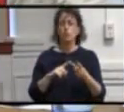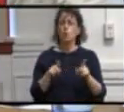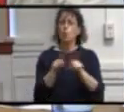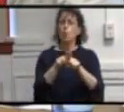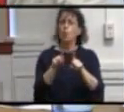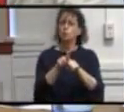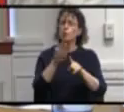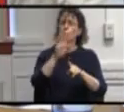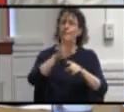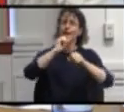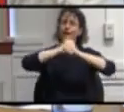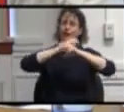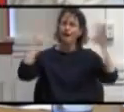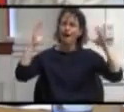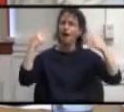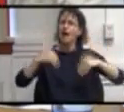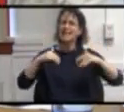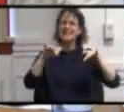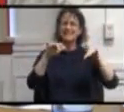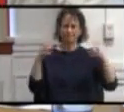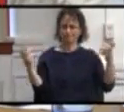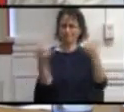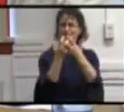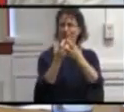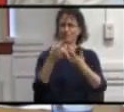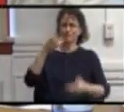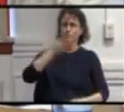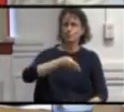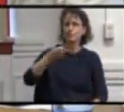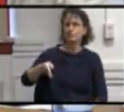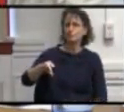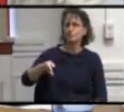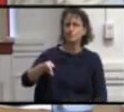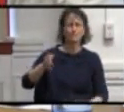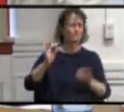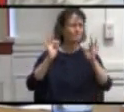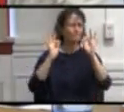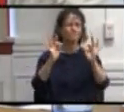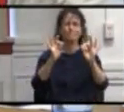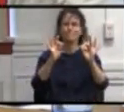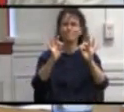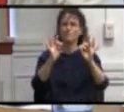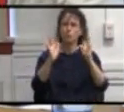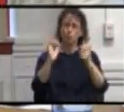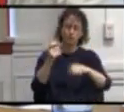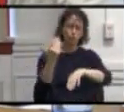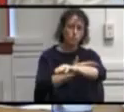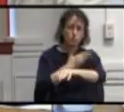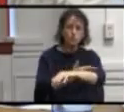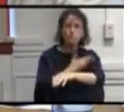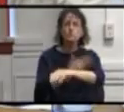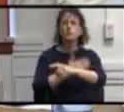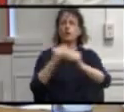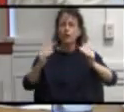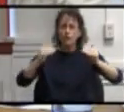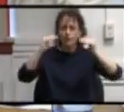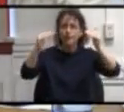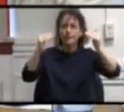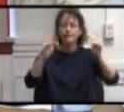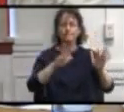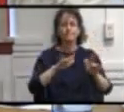vision. We all thought that he would have been a very good match with the town. Ultimately,